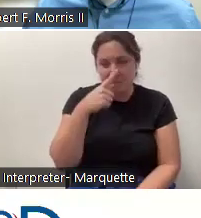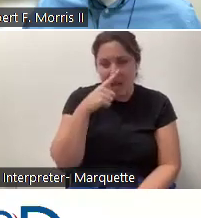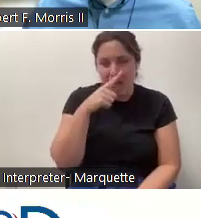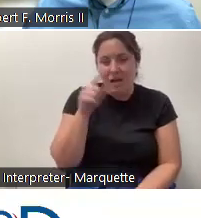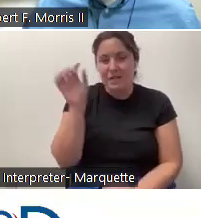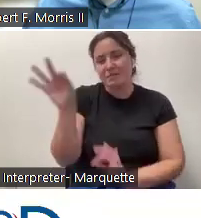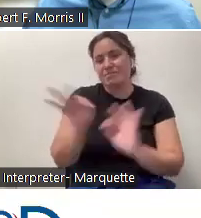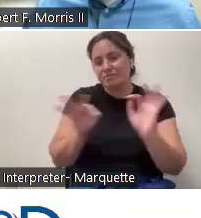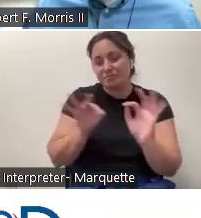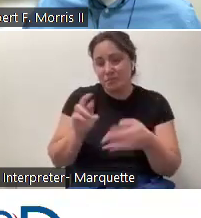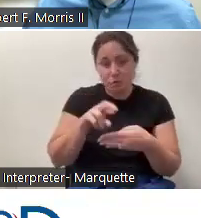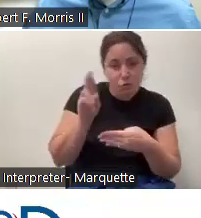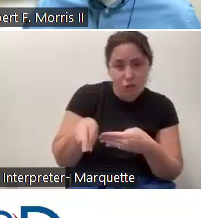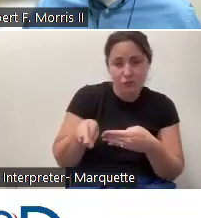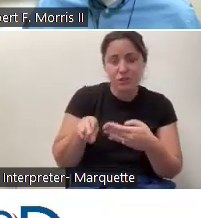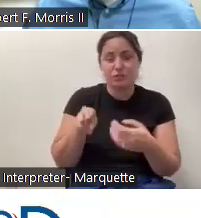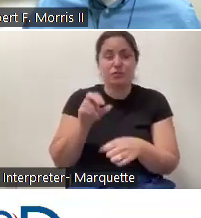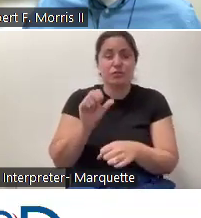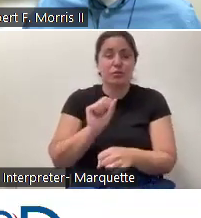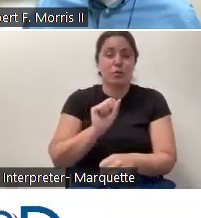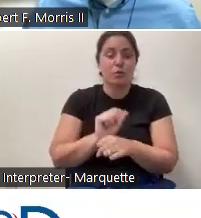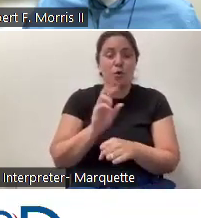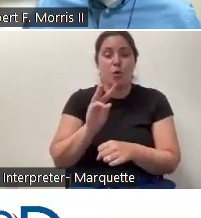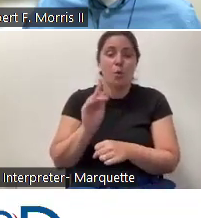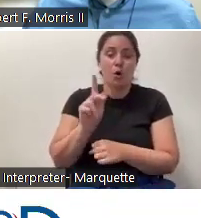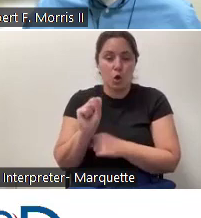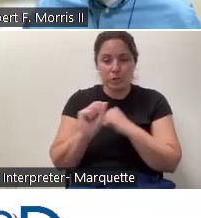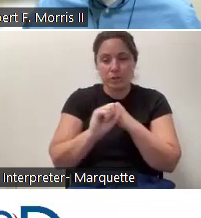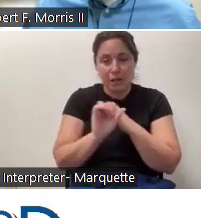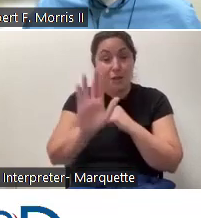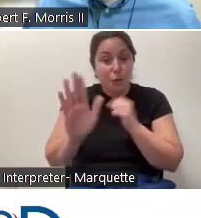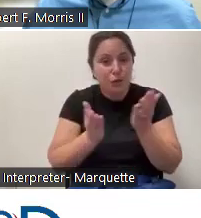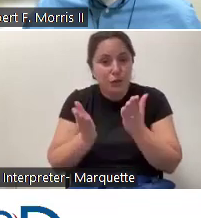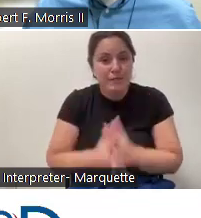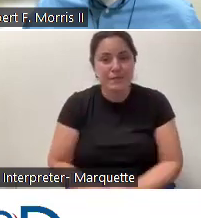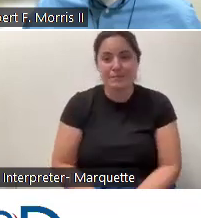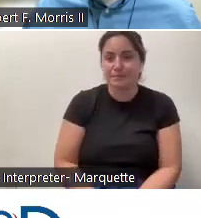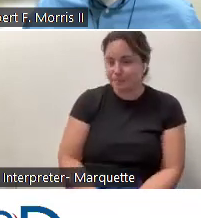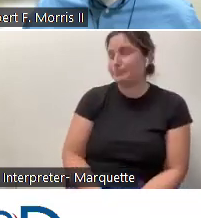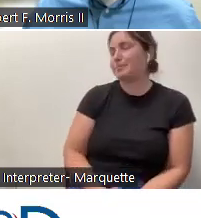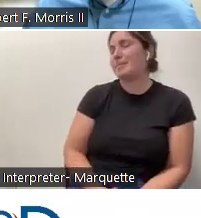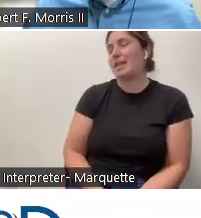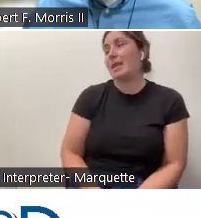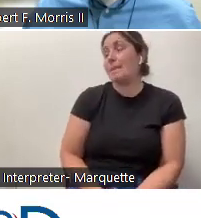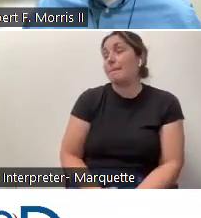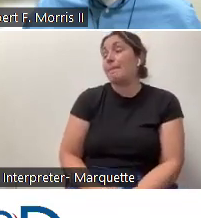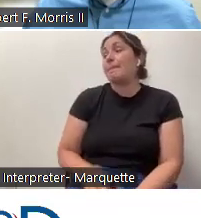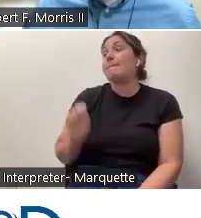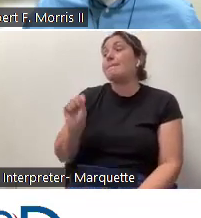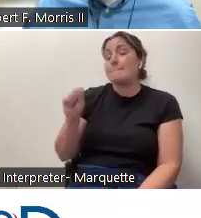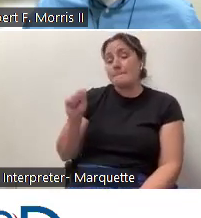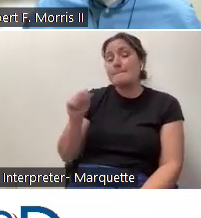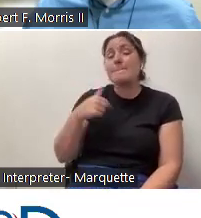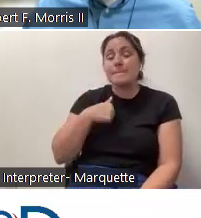how Rochester Works markets your services. Yeah, so we actually employ